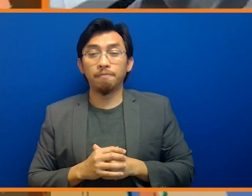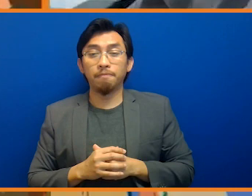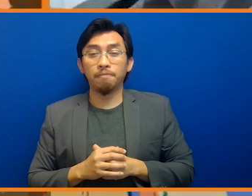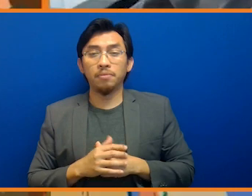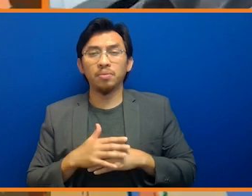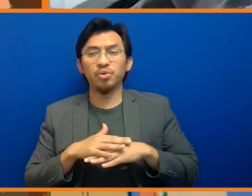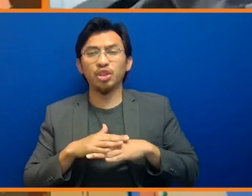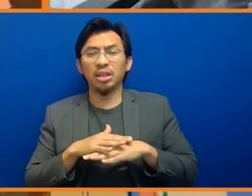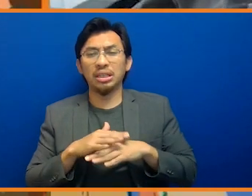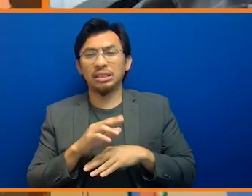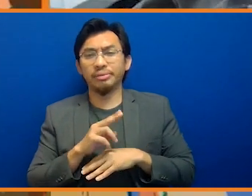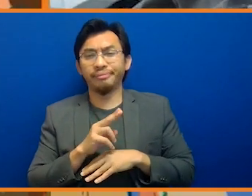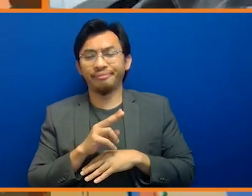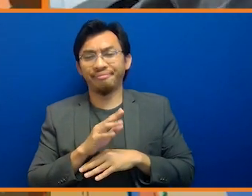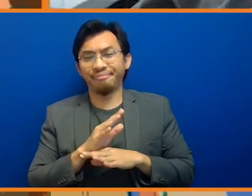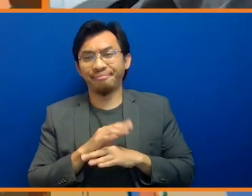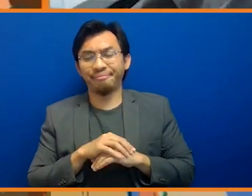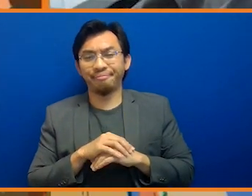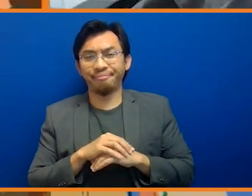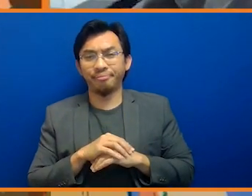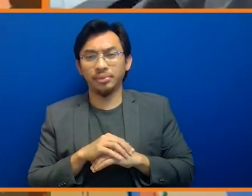sorry, Haekal.